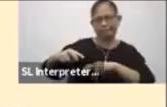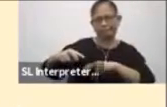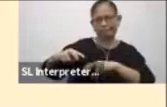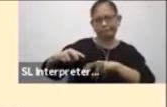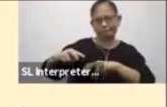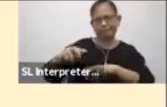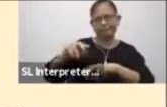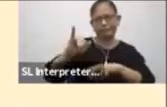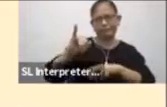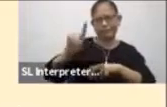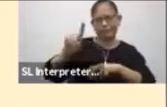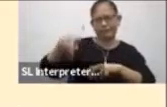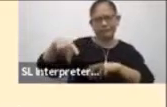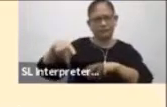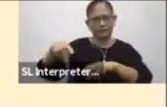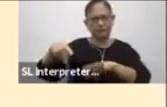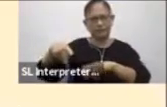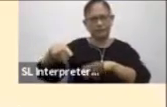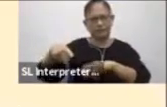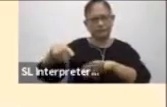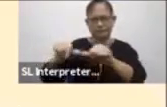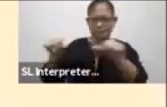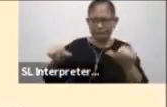IDP scam. So